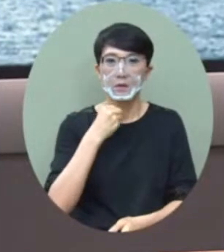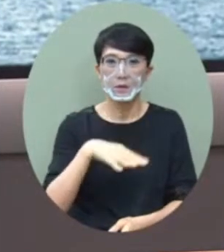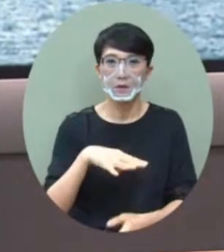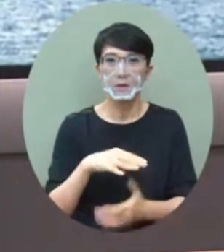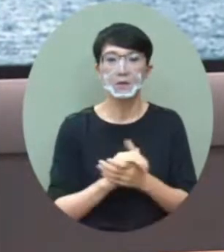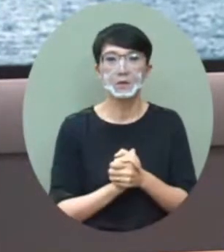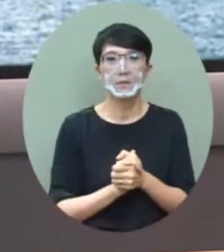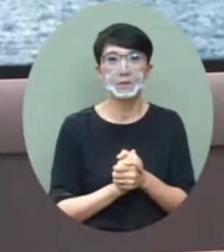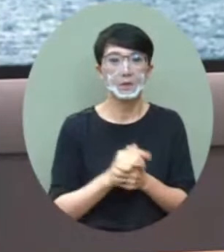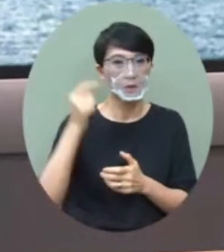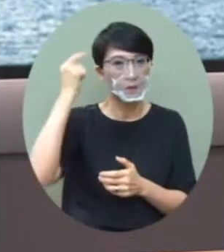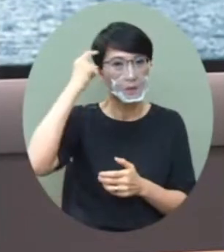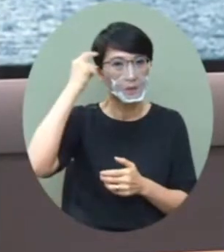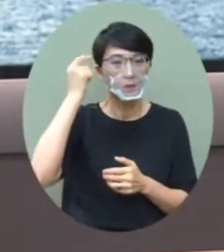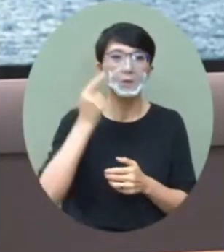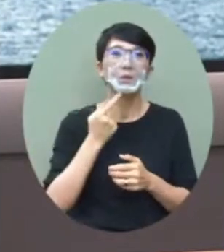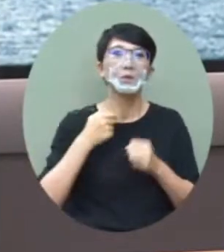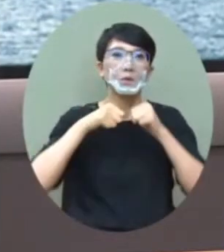Another patient